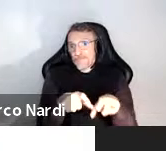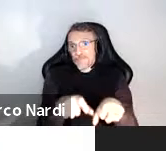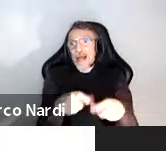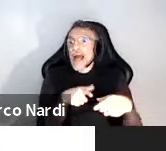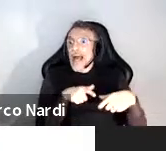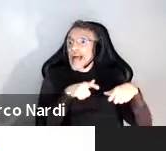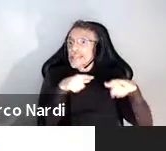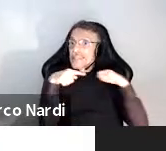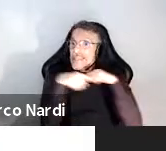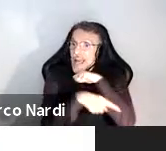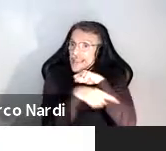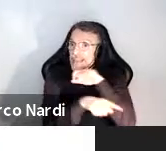sustainability issues.